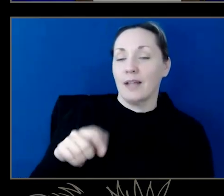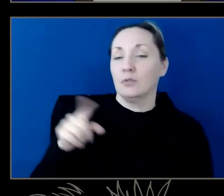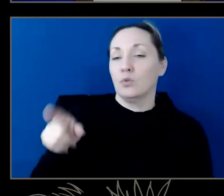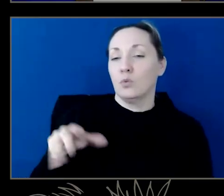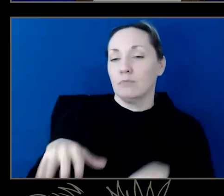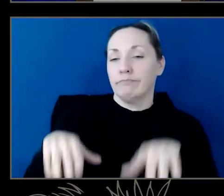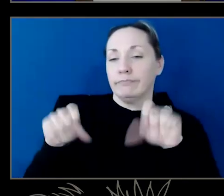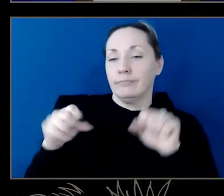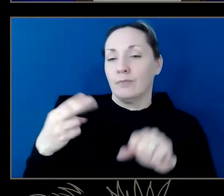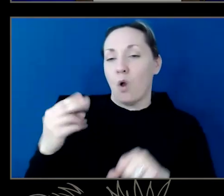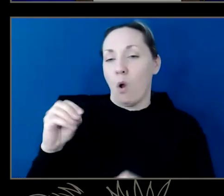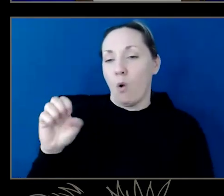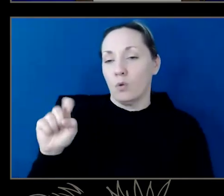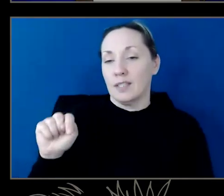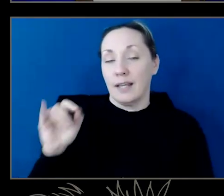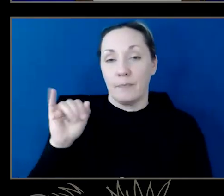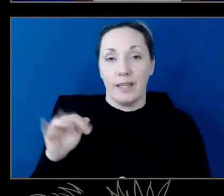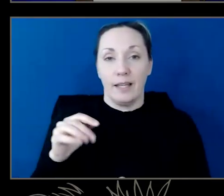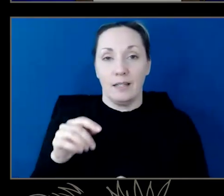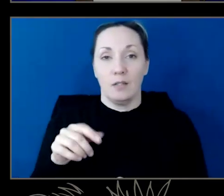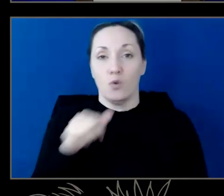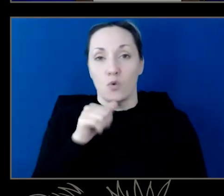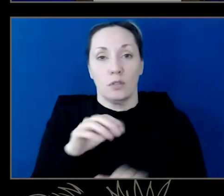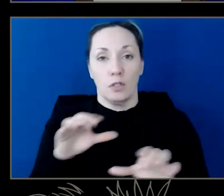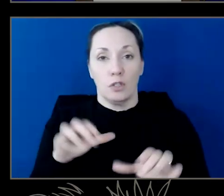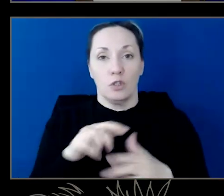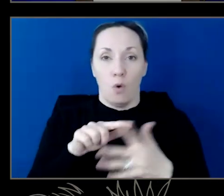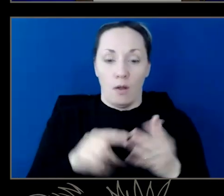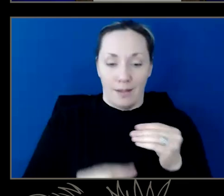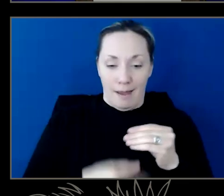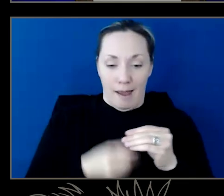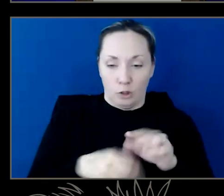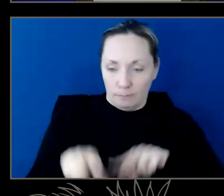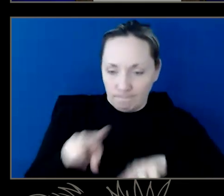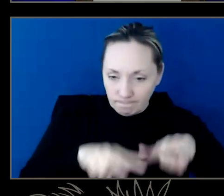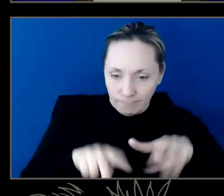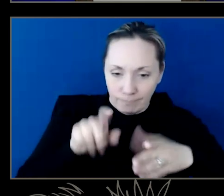if a person is going to perform all of the extra checks.